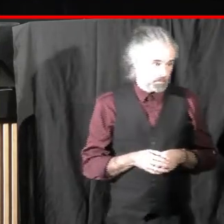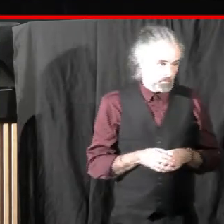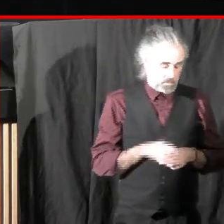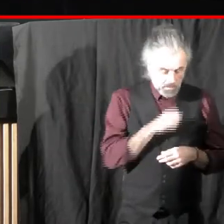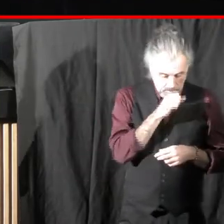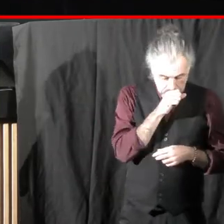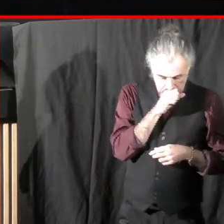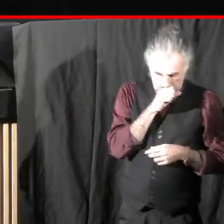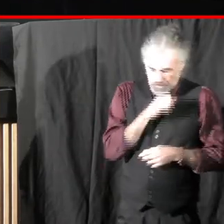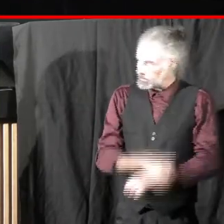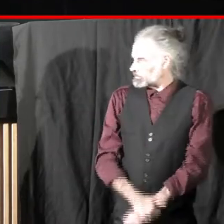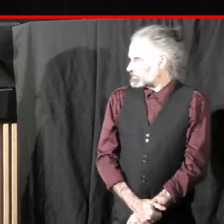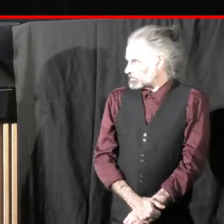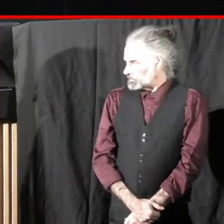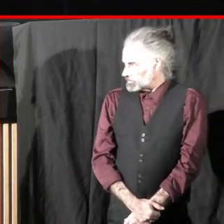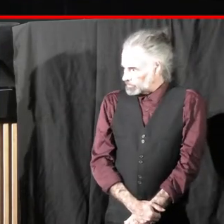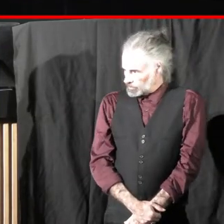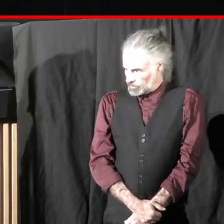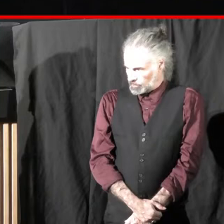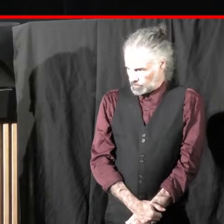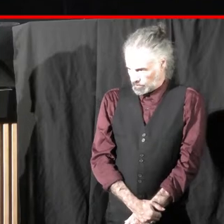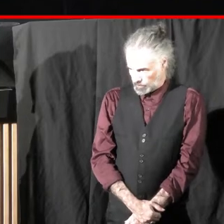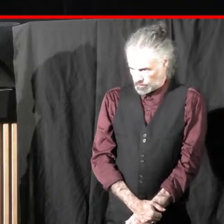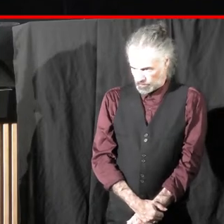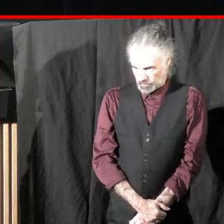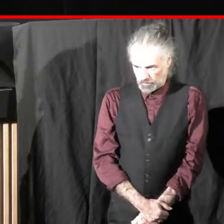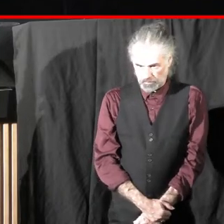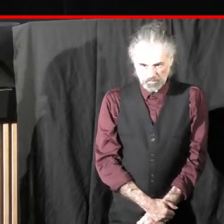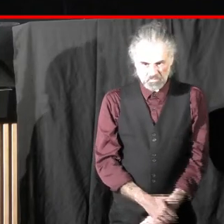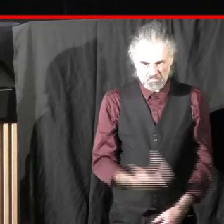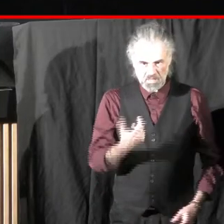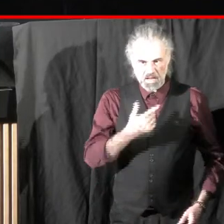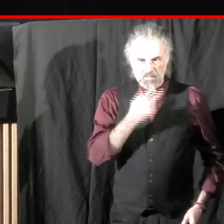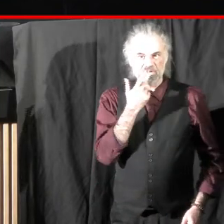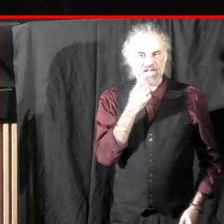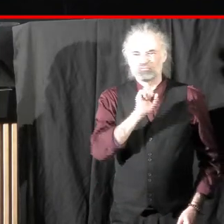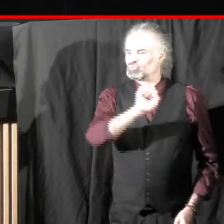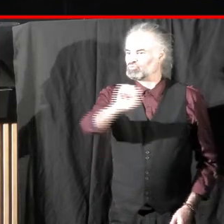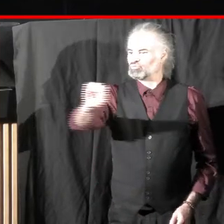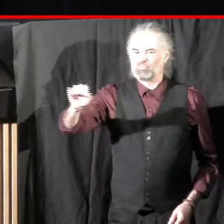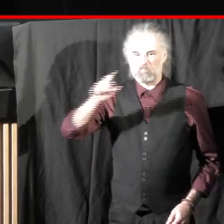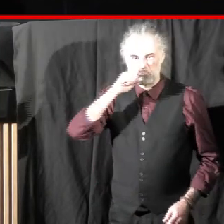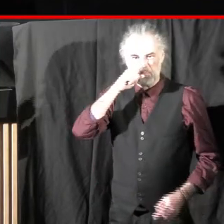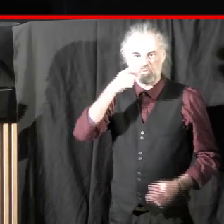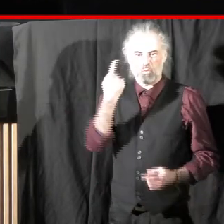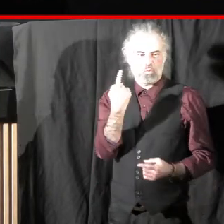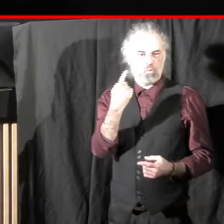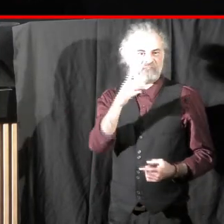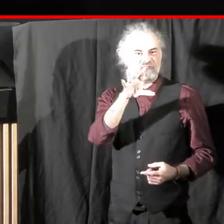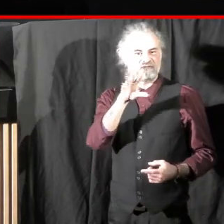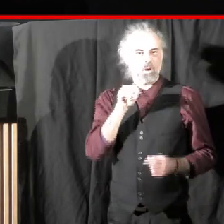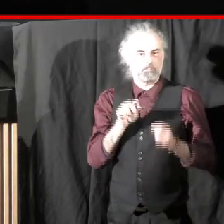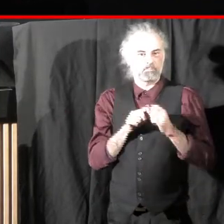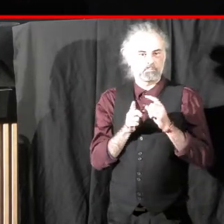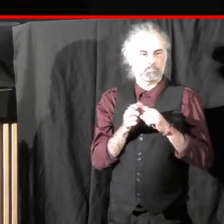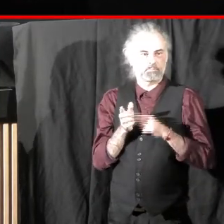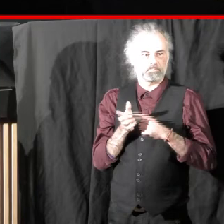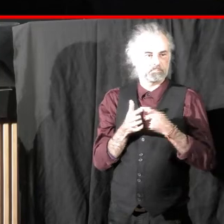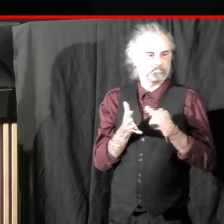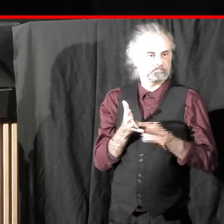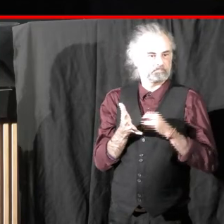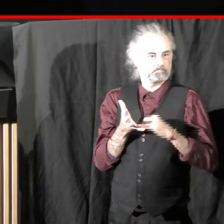I want you to take on a person in the town of Petersville, and you could be the medical